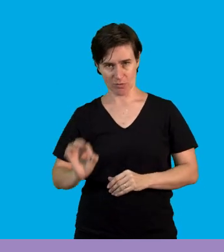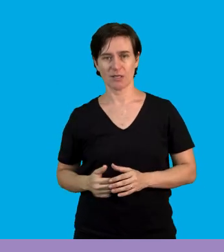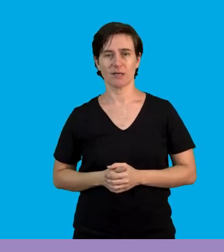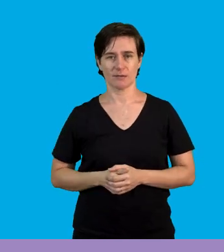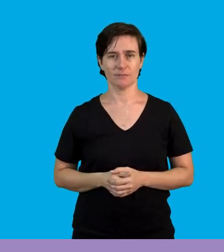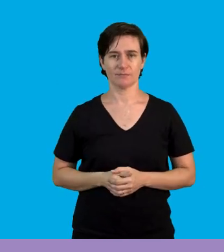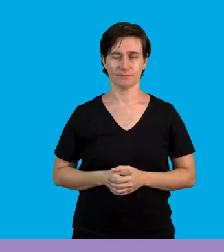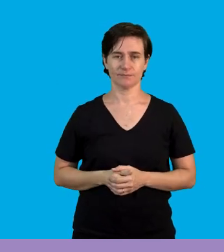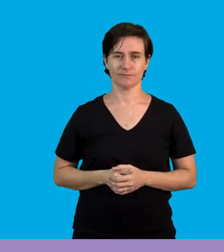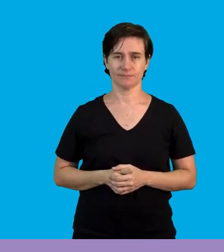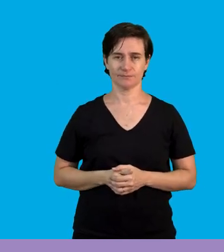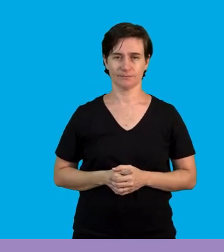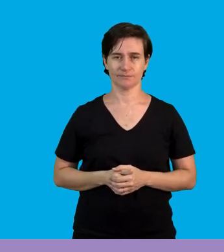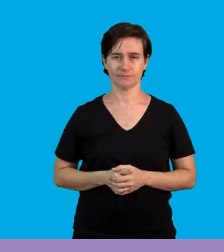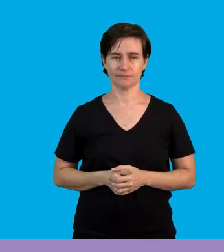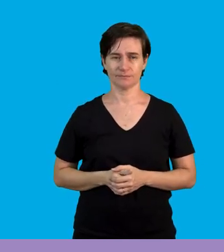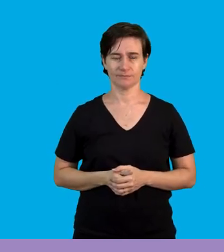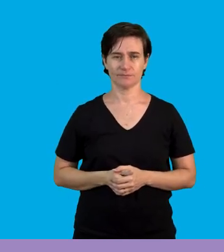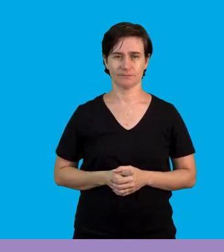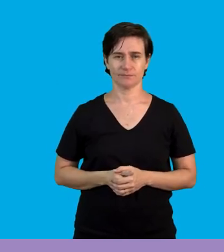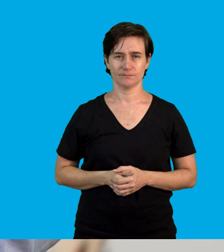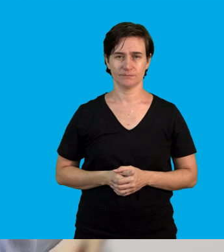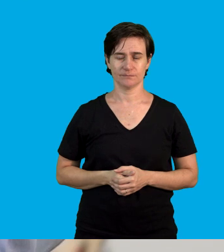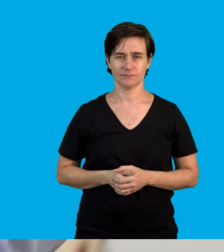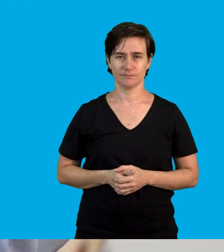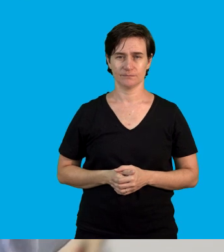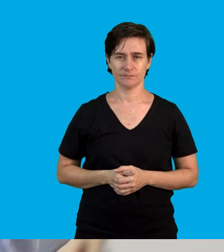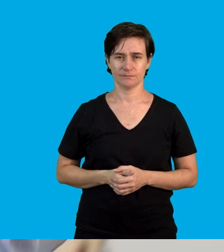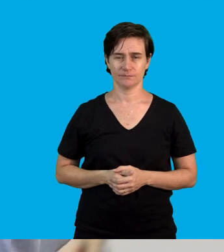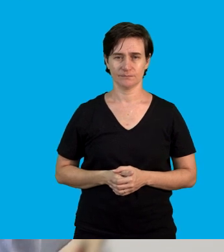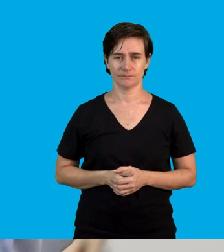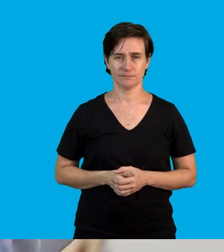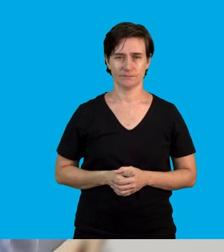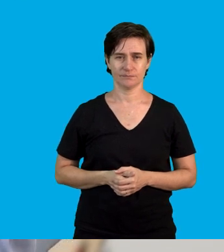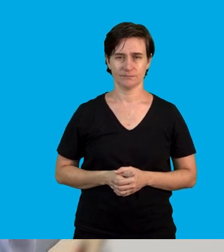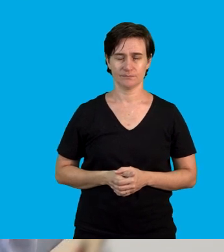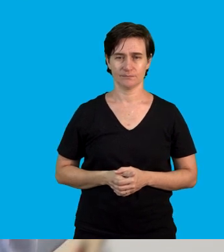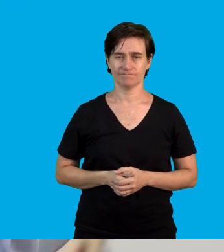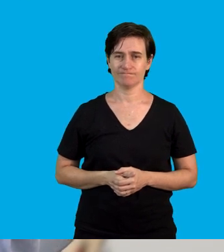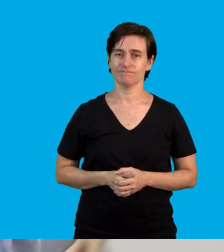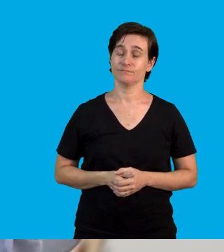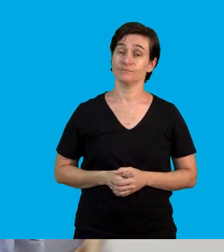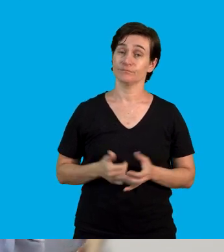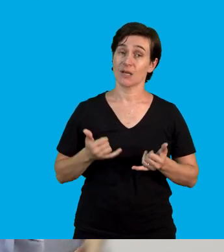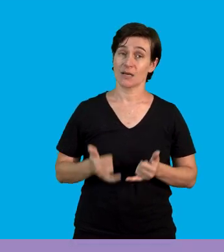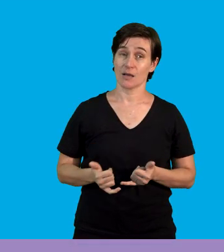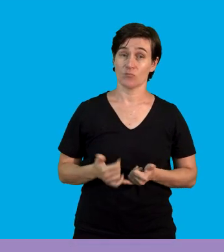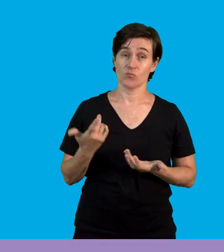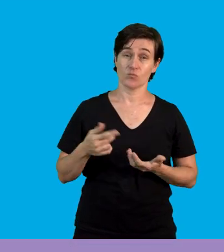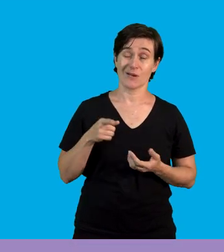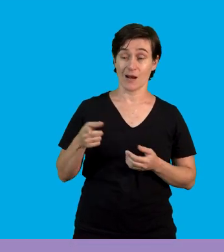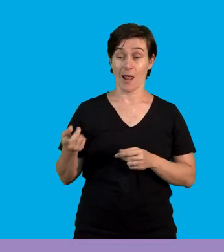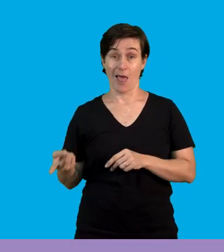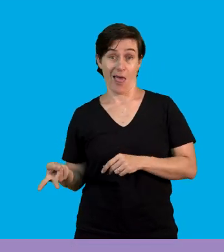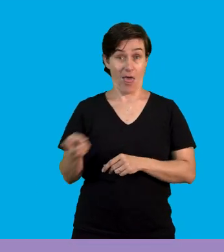175%. That's what we are doing. All right? Now, the reverse process, where we are given a